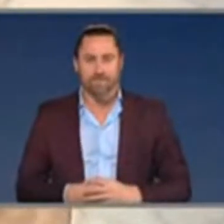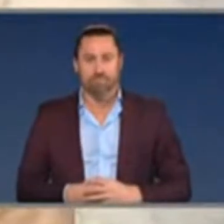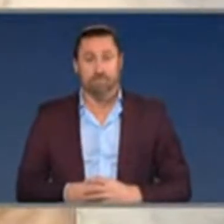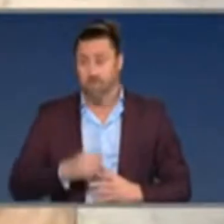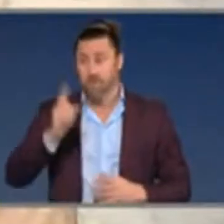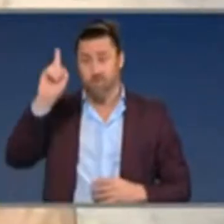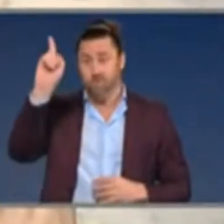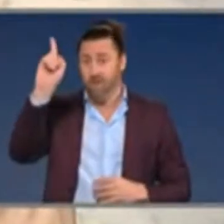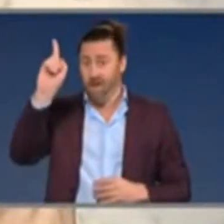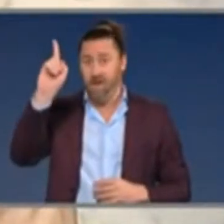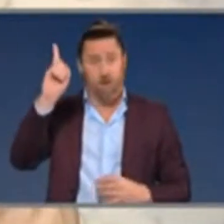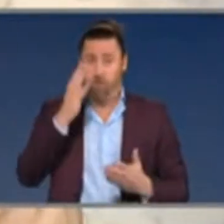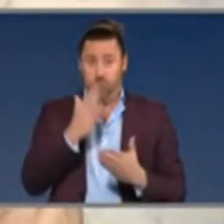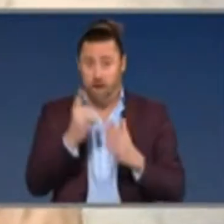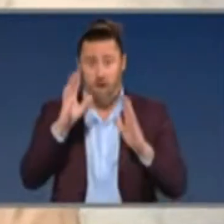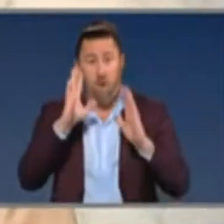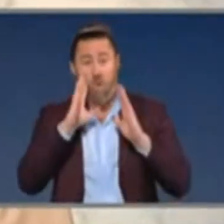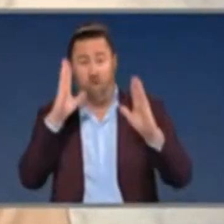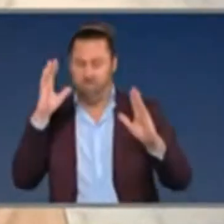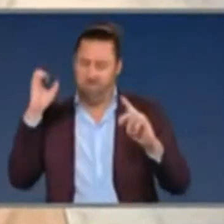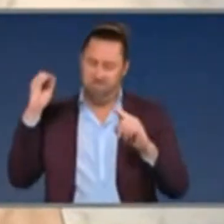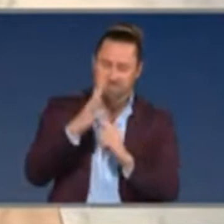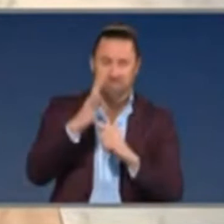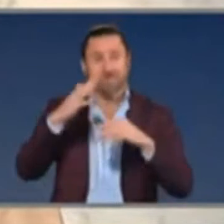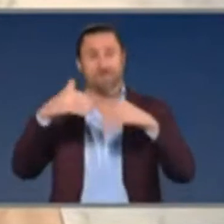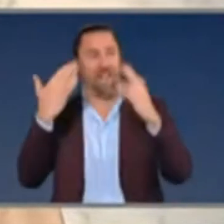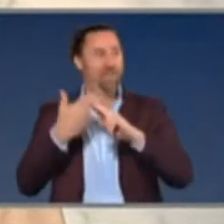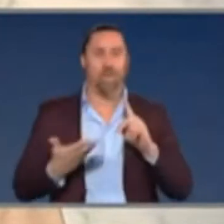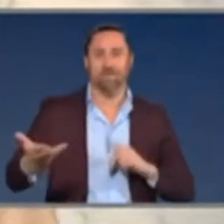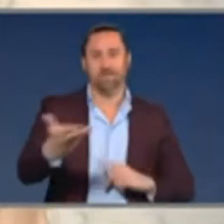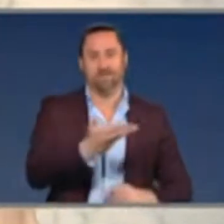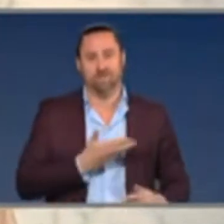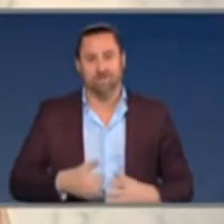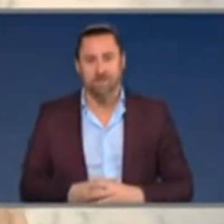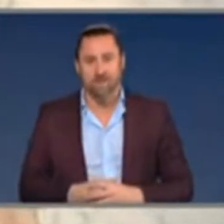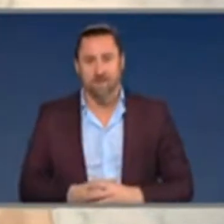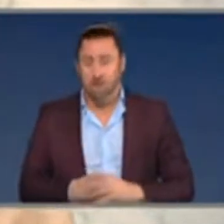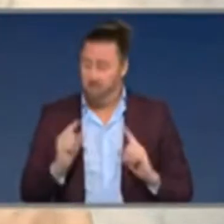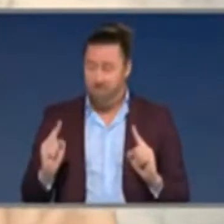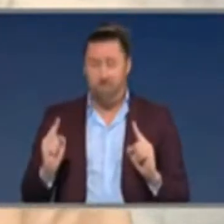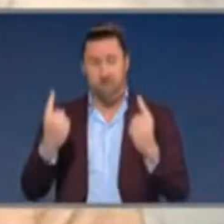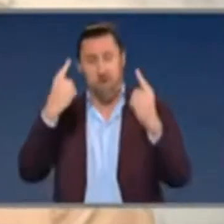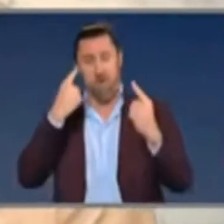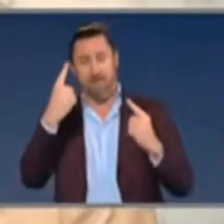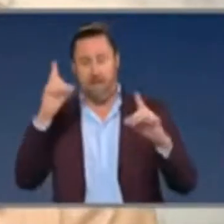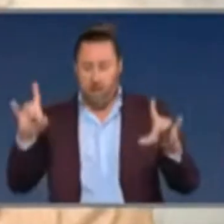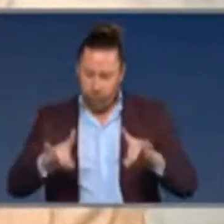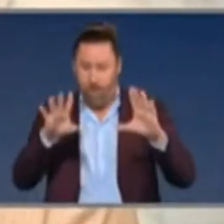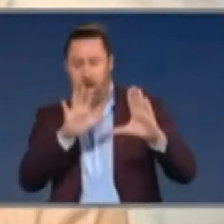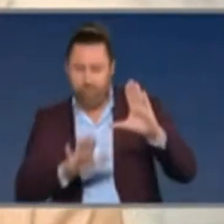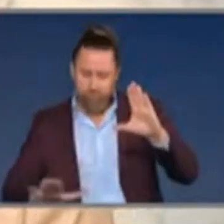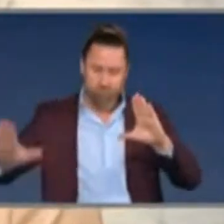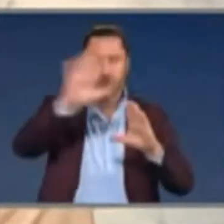Today truly is an historic occasion. This is the first time a national agreement designed to